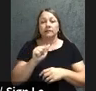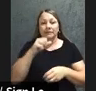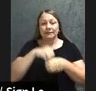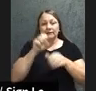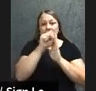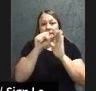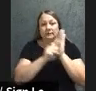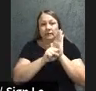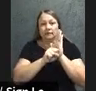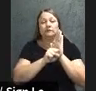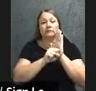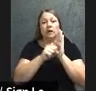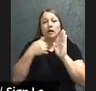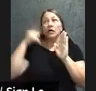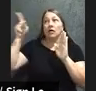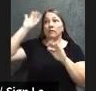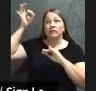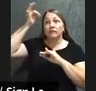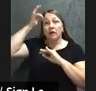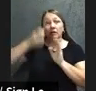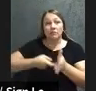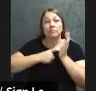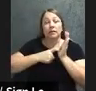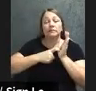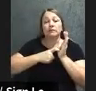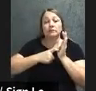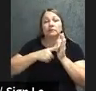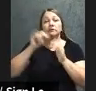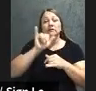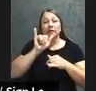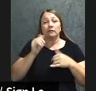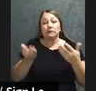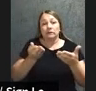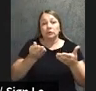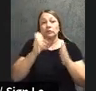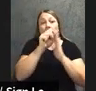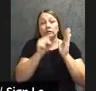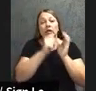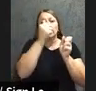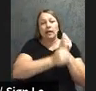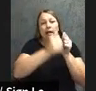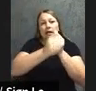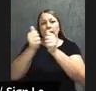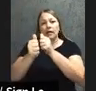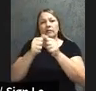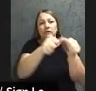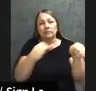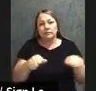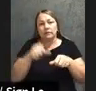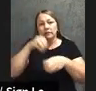federal mandate, and there's an organization like ours in every state and territory in the United